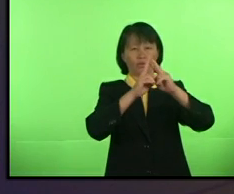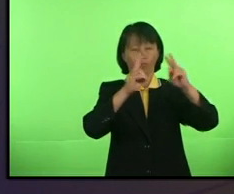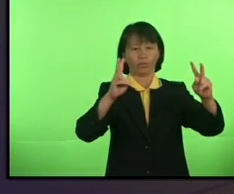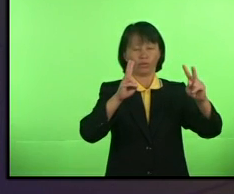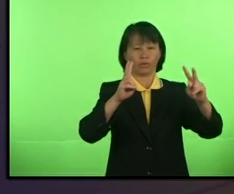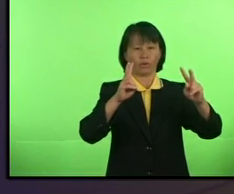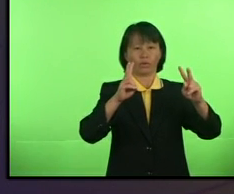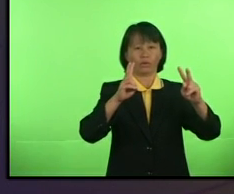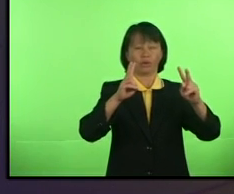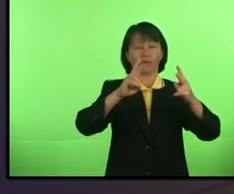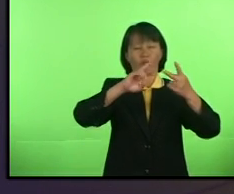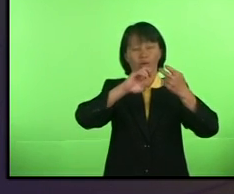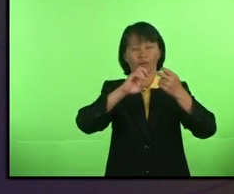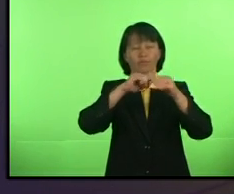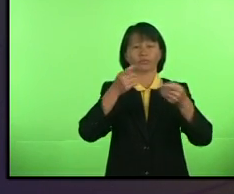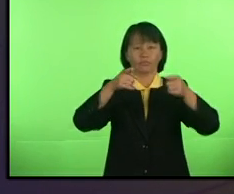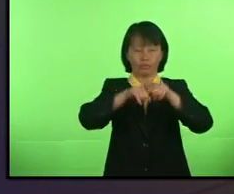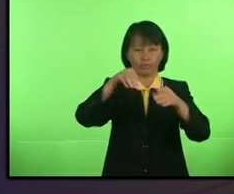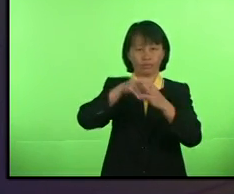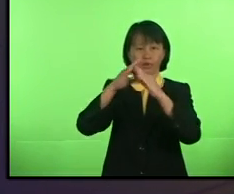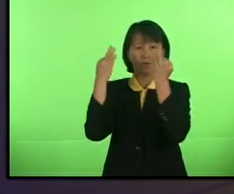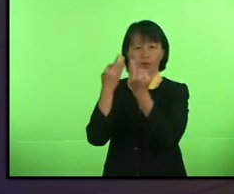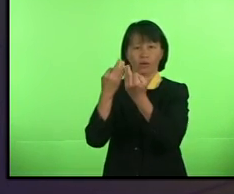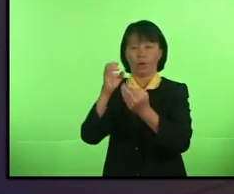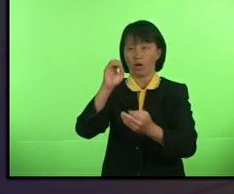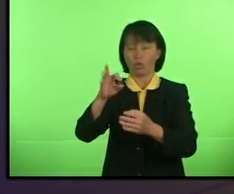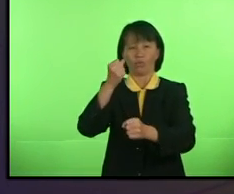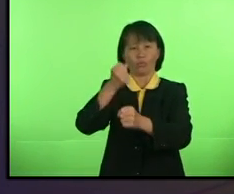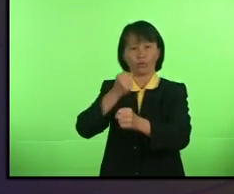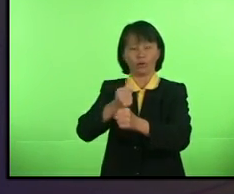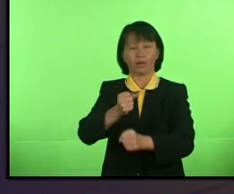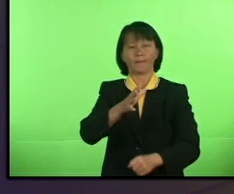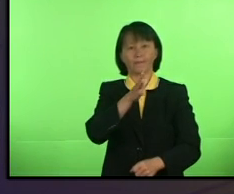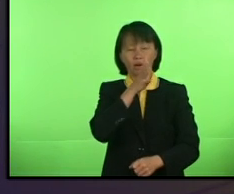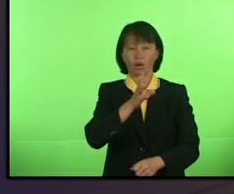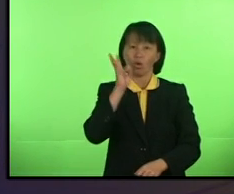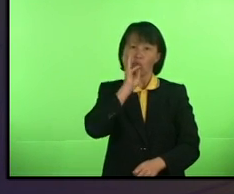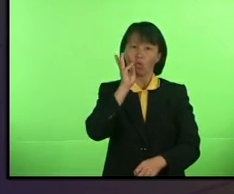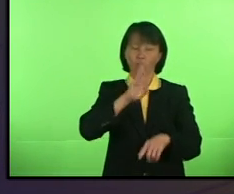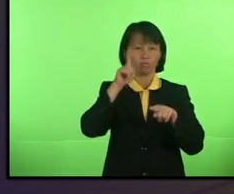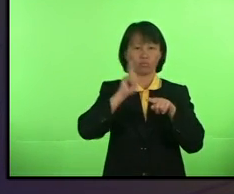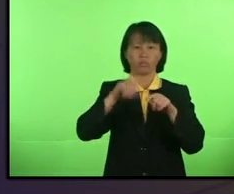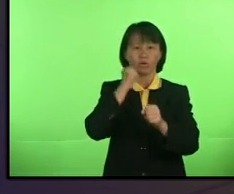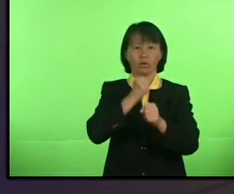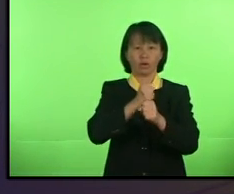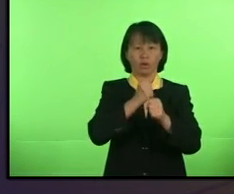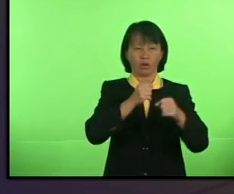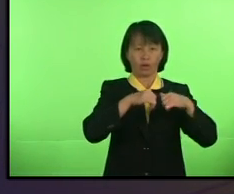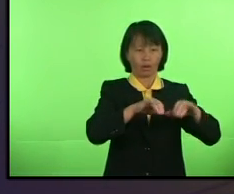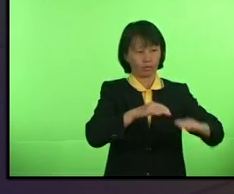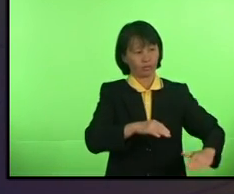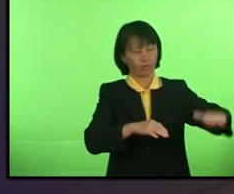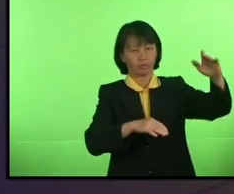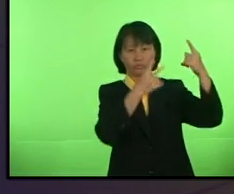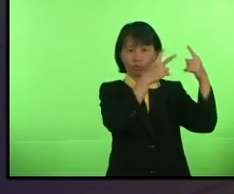very important issue surrounding families today is the issue of working mothers. Women should not be allowed to work until their children